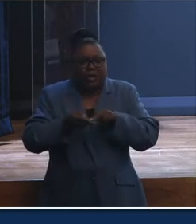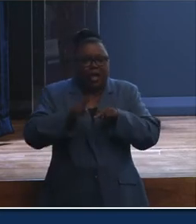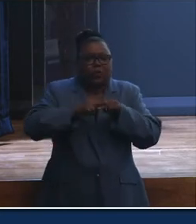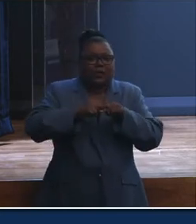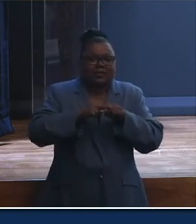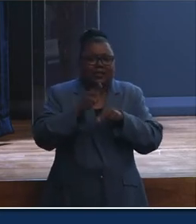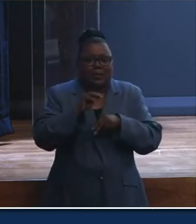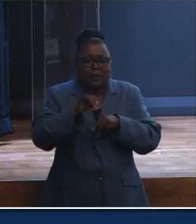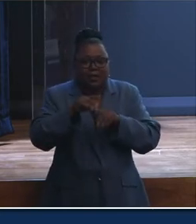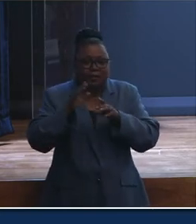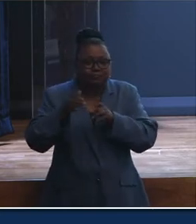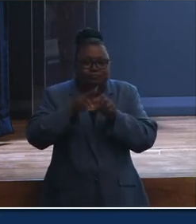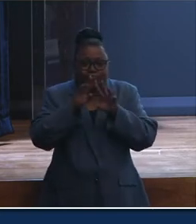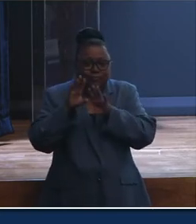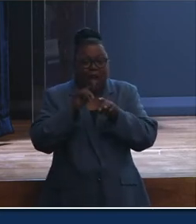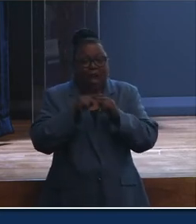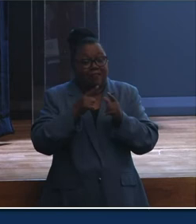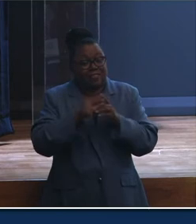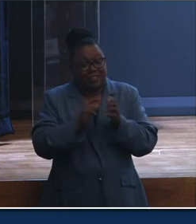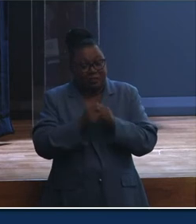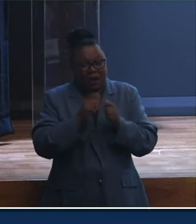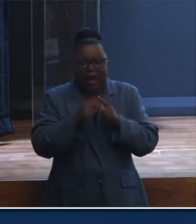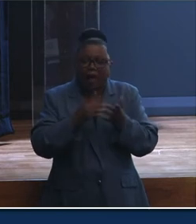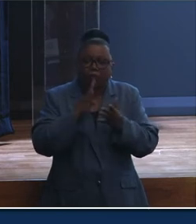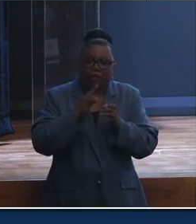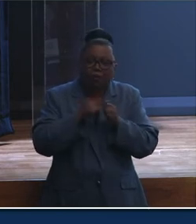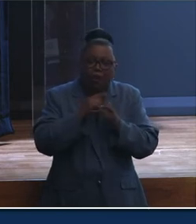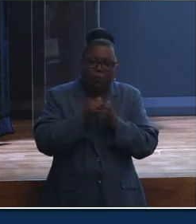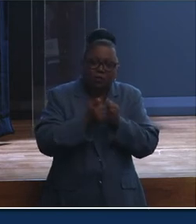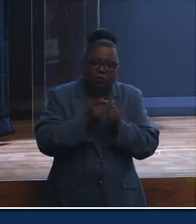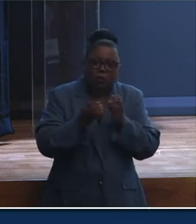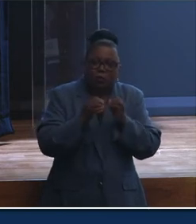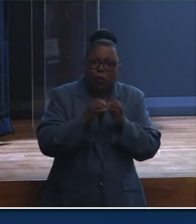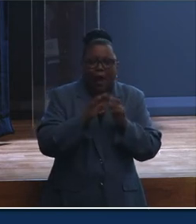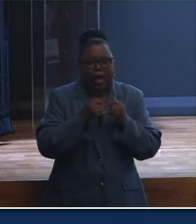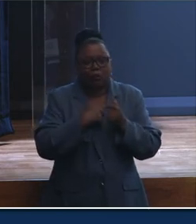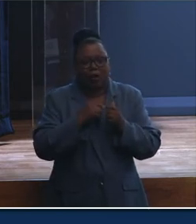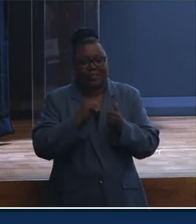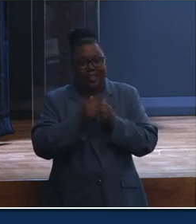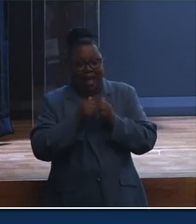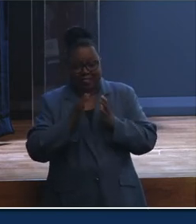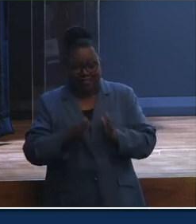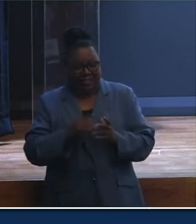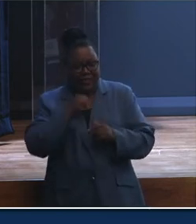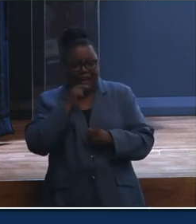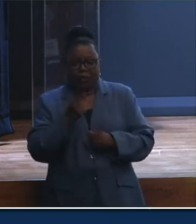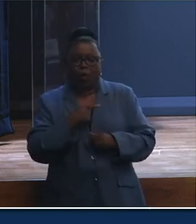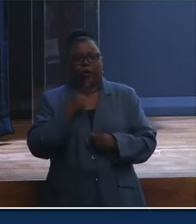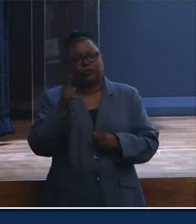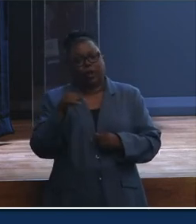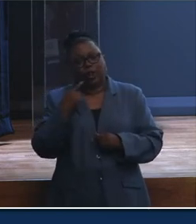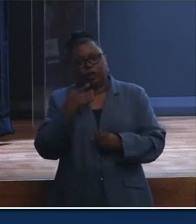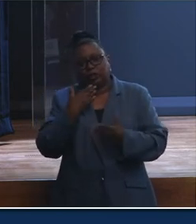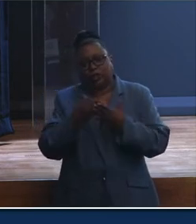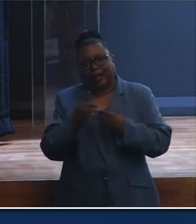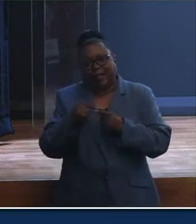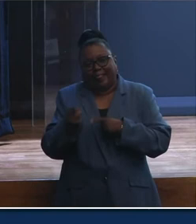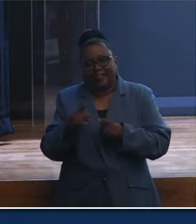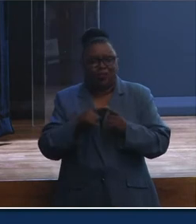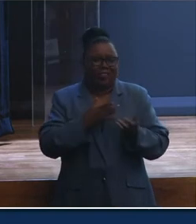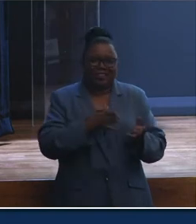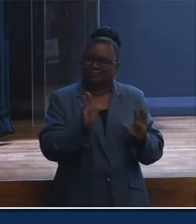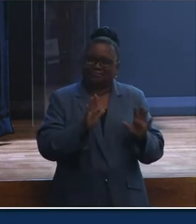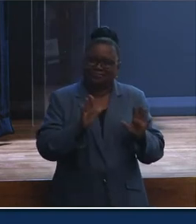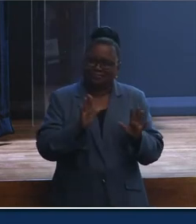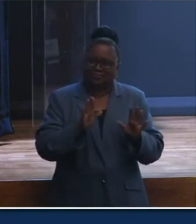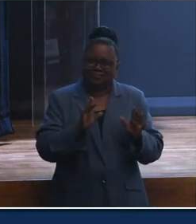the media coverage of women's sports? How do we talk about women's sports more? How do we talk about the athlete more? Not just, oh, she looks great in this or that or